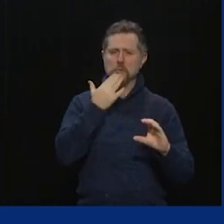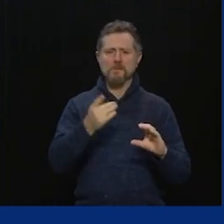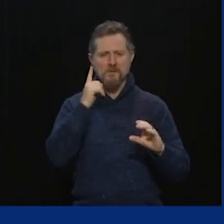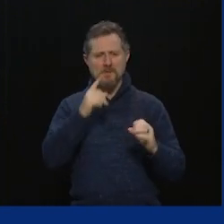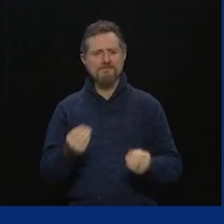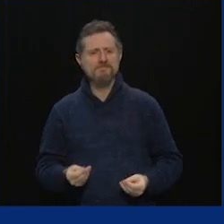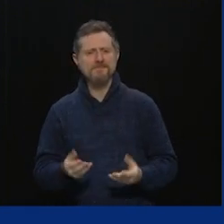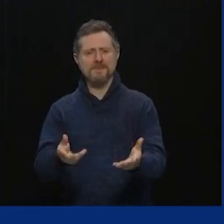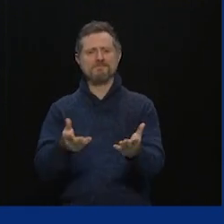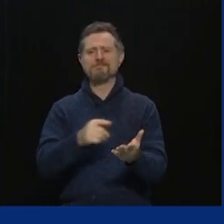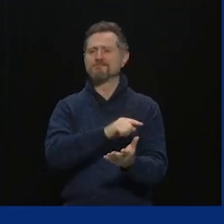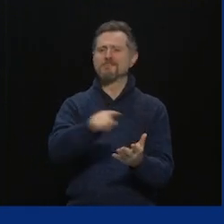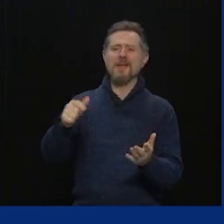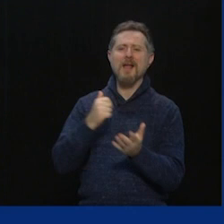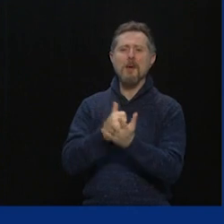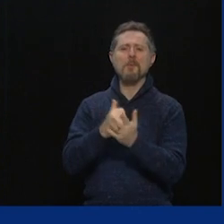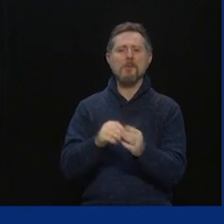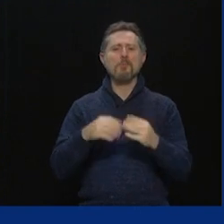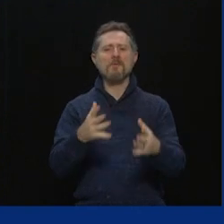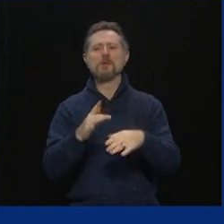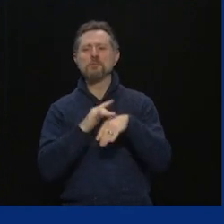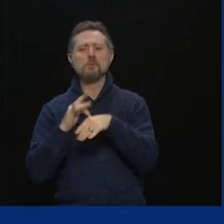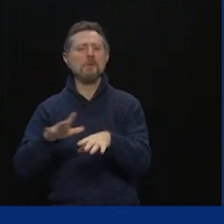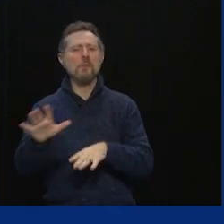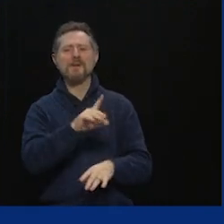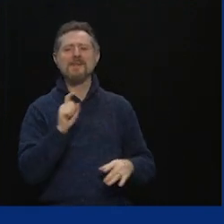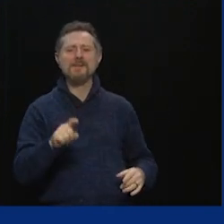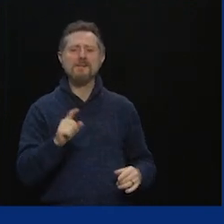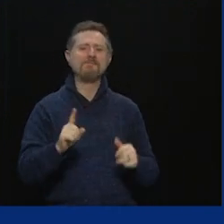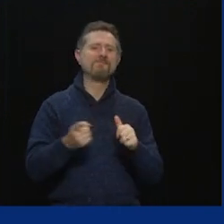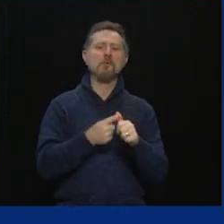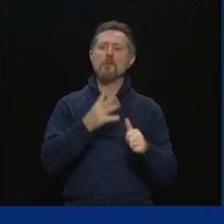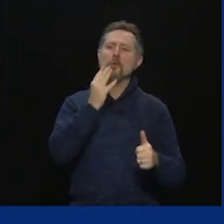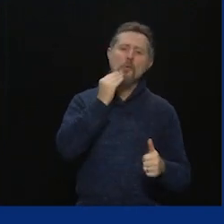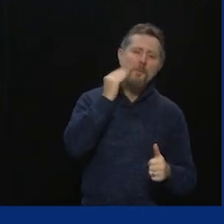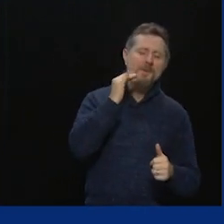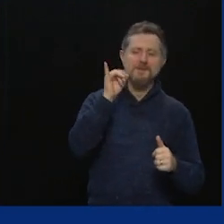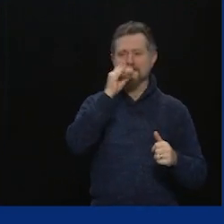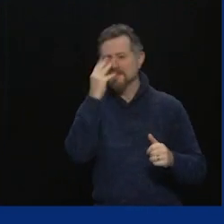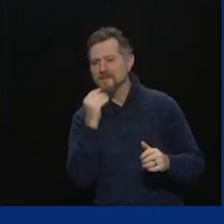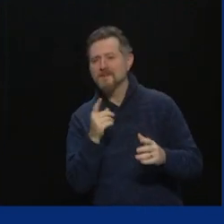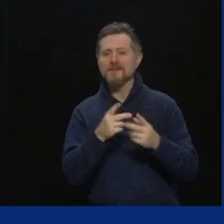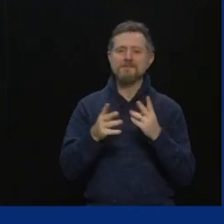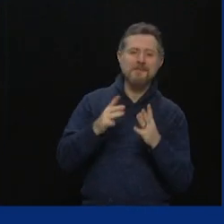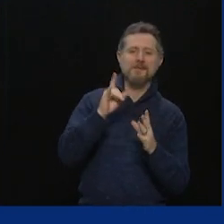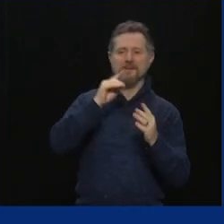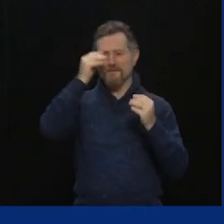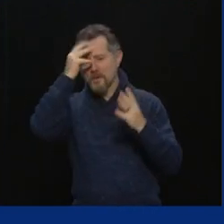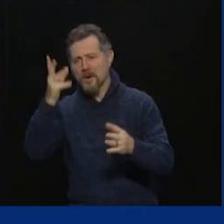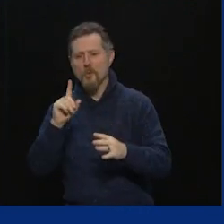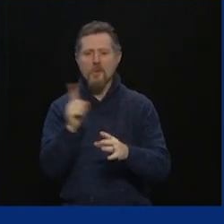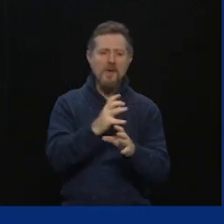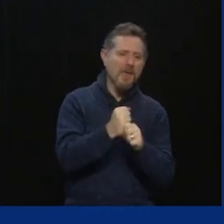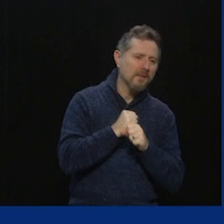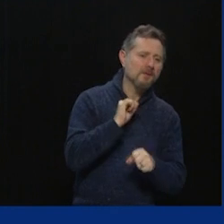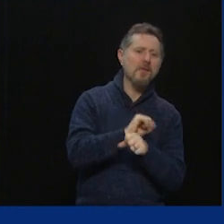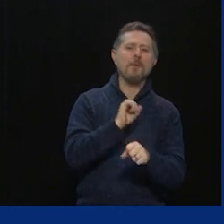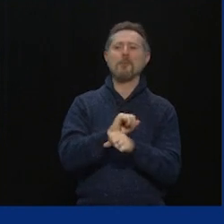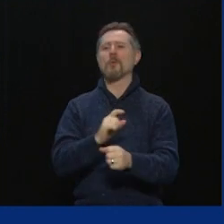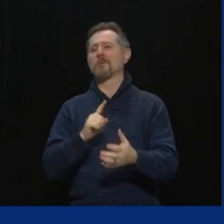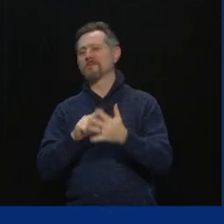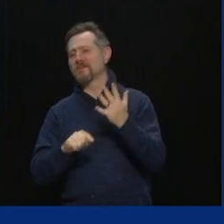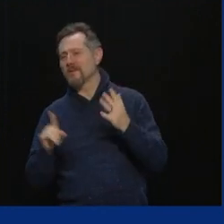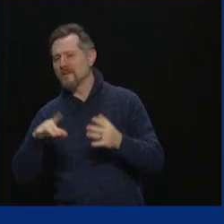they need to provide that first home, or help get people information on how to get to a job and get an education. So I said to my